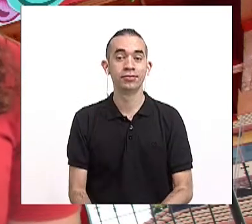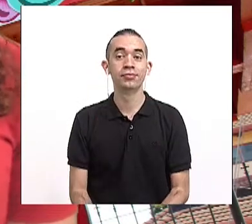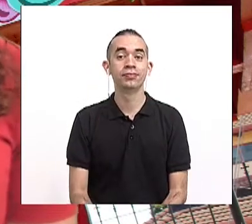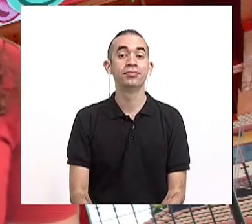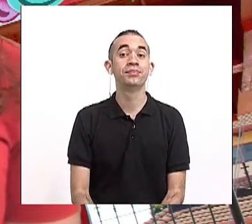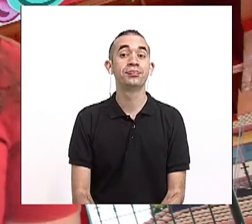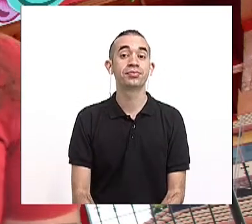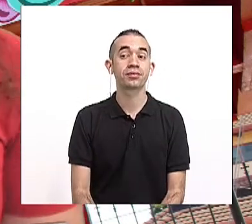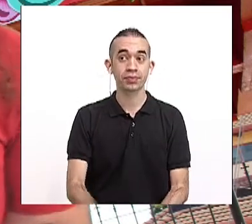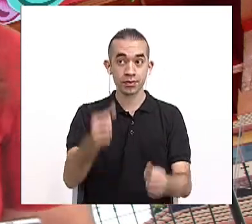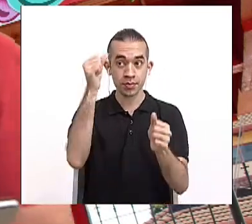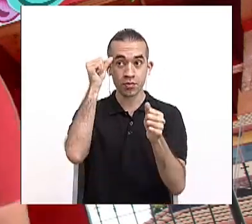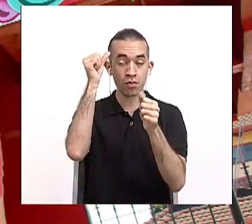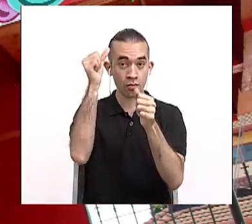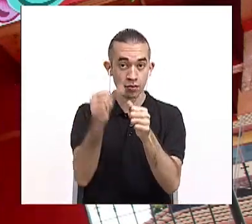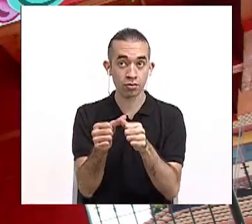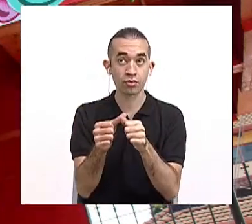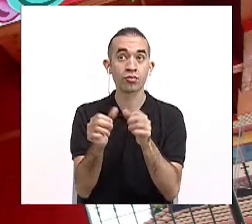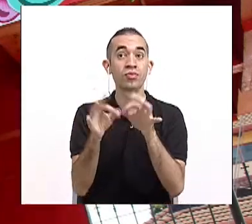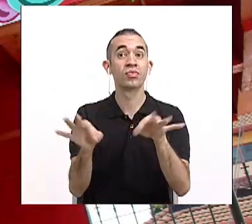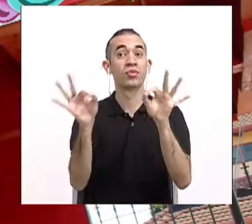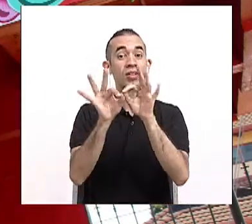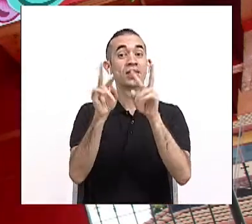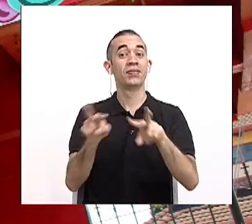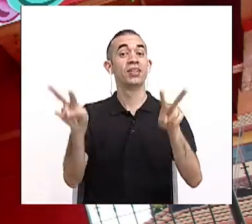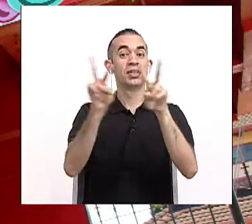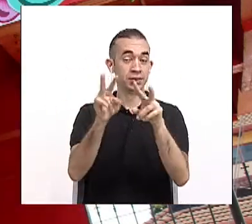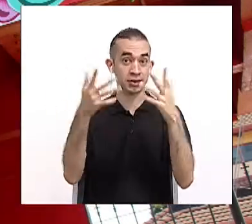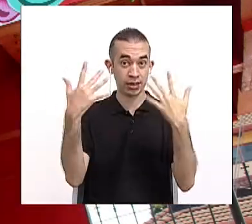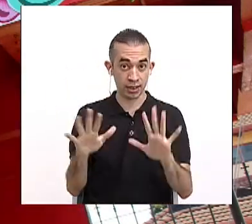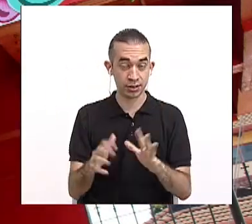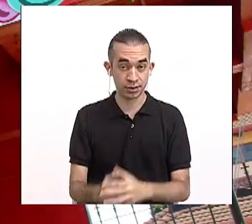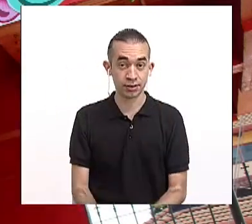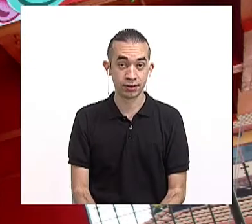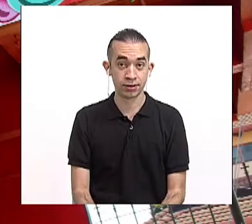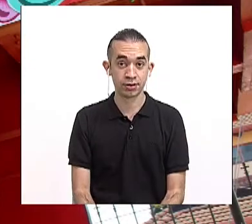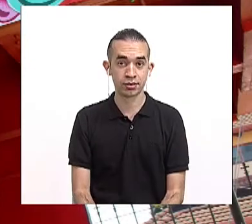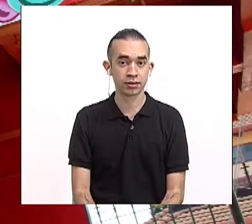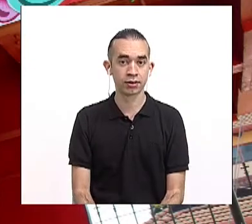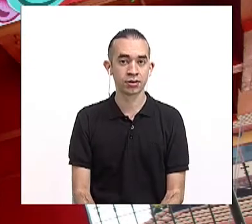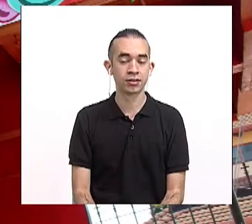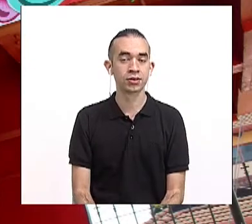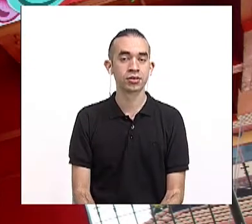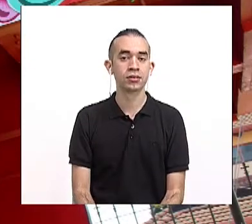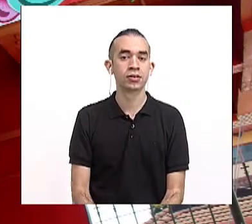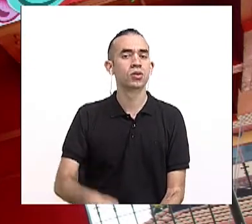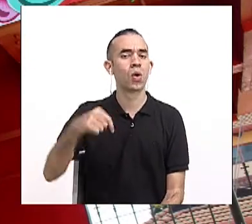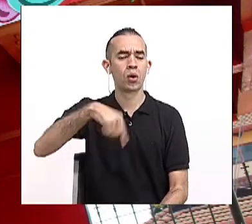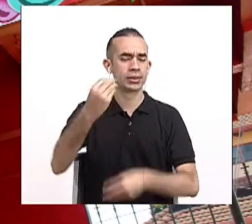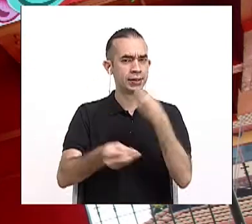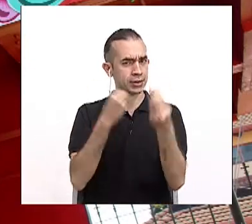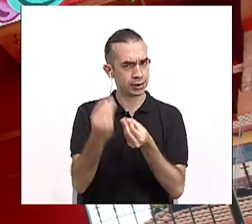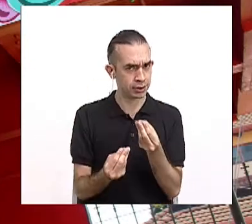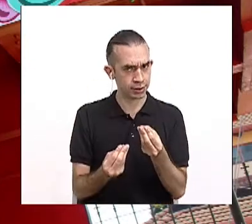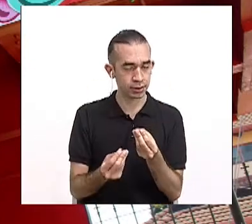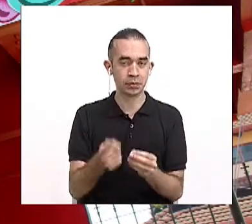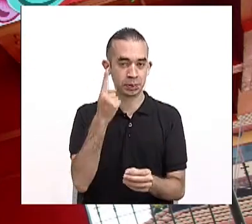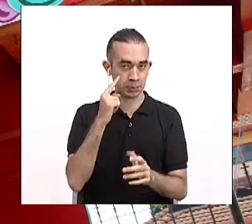Now that you remember these important values, I'm going to tell you what we're going to do today. Let's pay